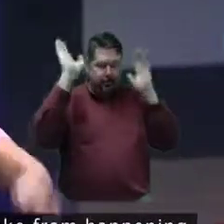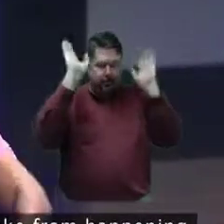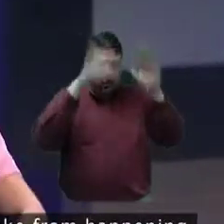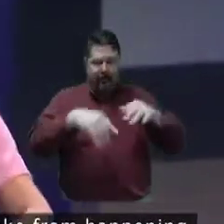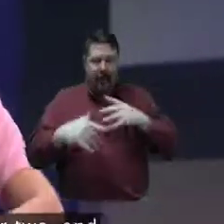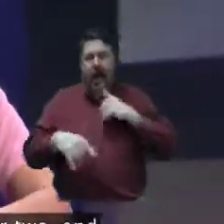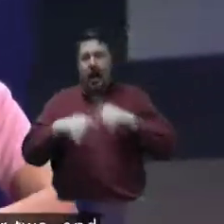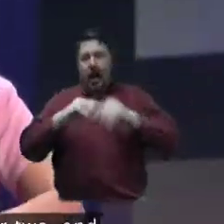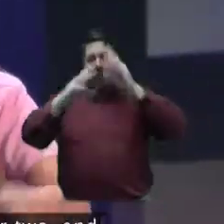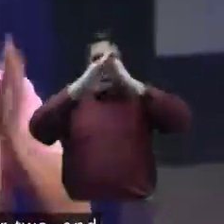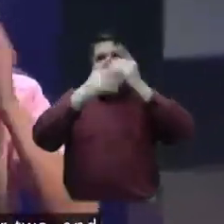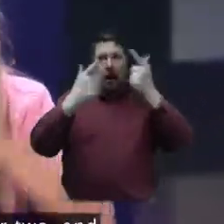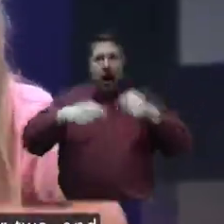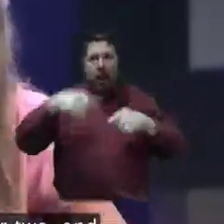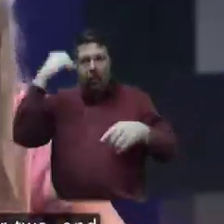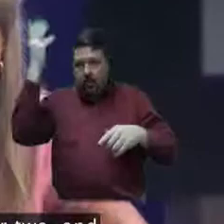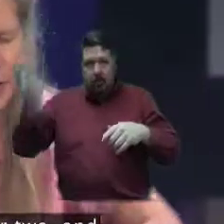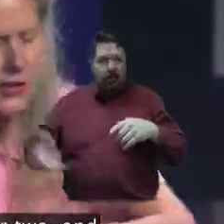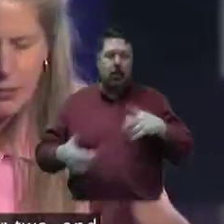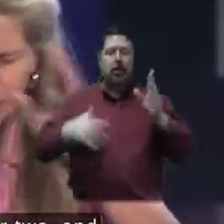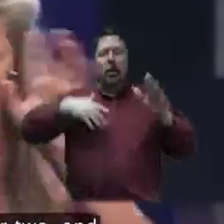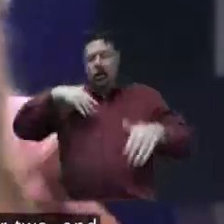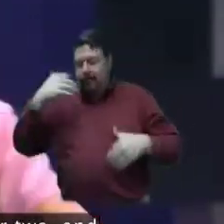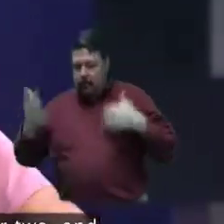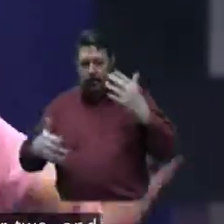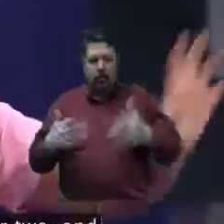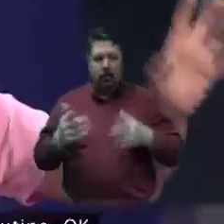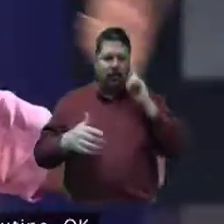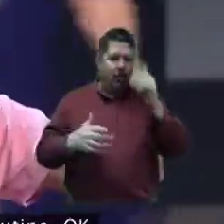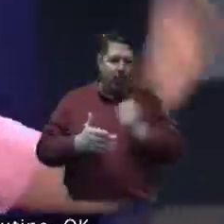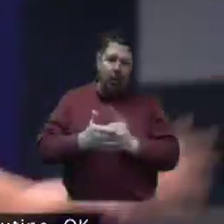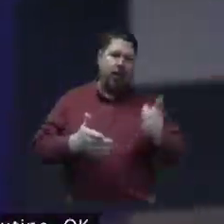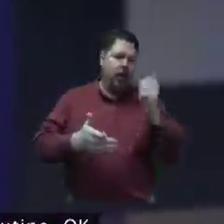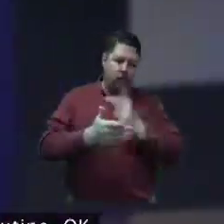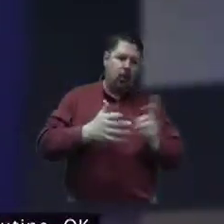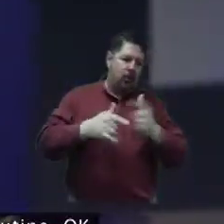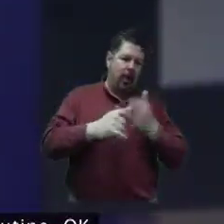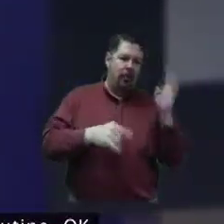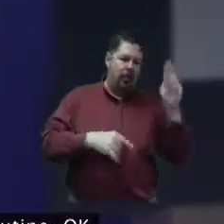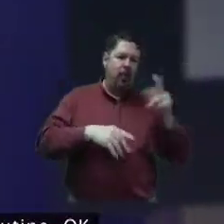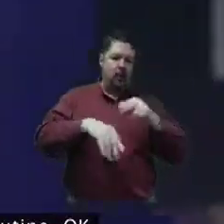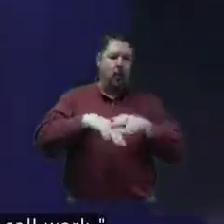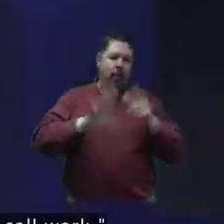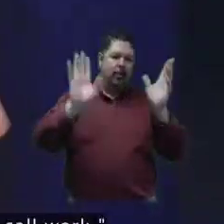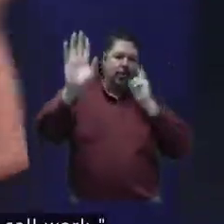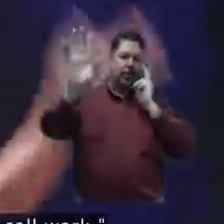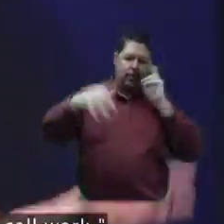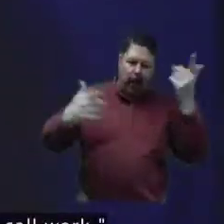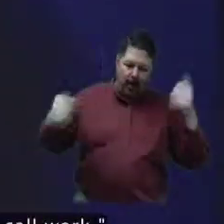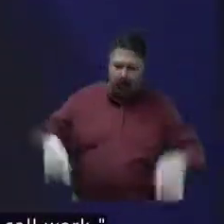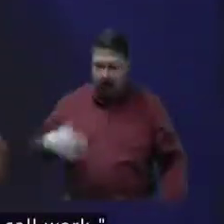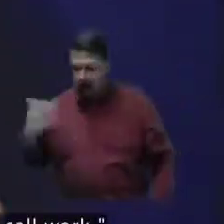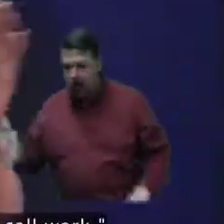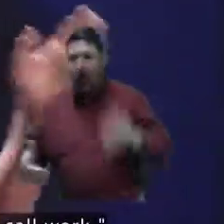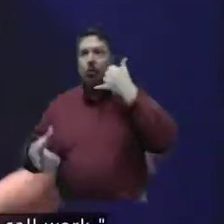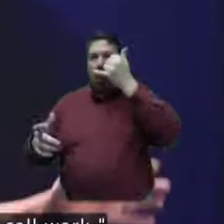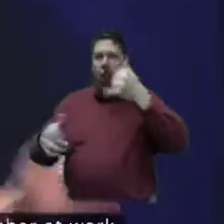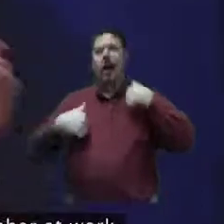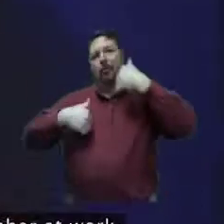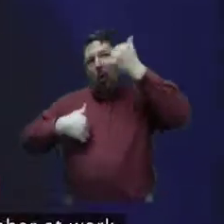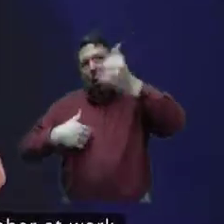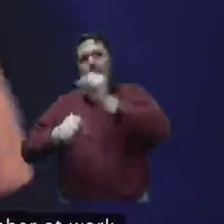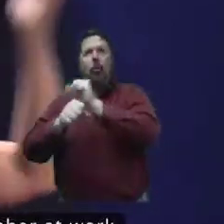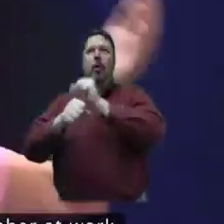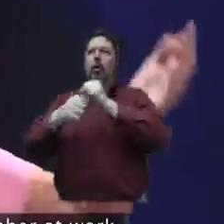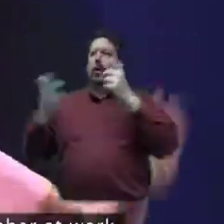I can't stop the stroke from happening, so I'll do this for a week or two, and then I'll get back to my routine. Okay, so I got to call help. I got to call work.